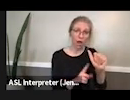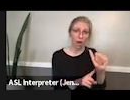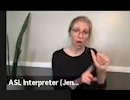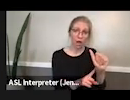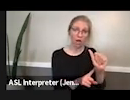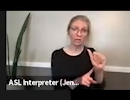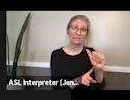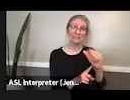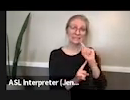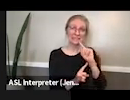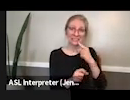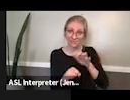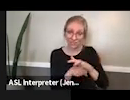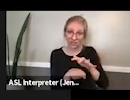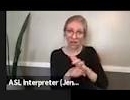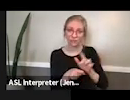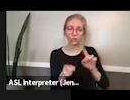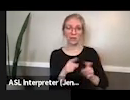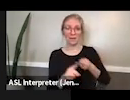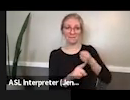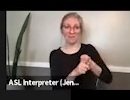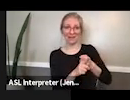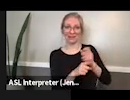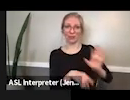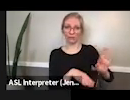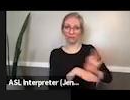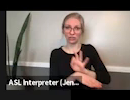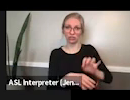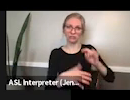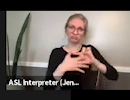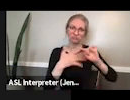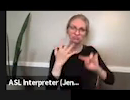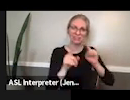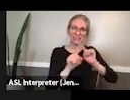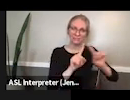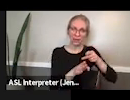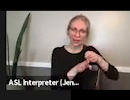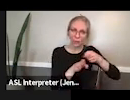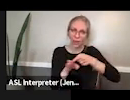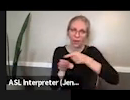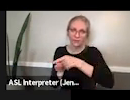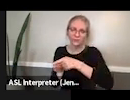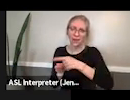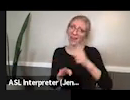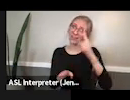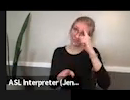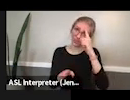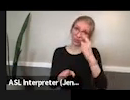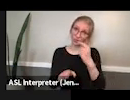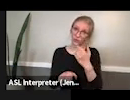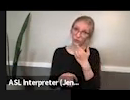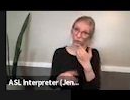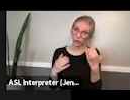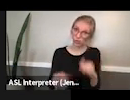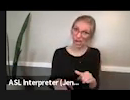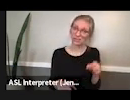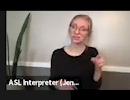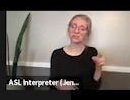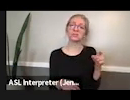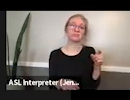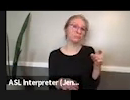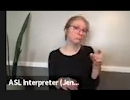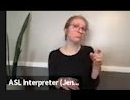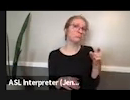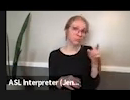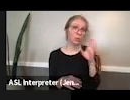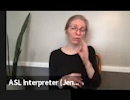it impacts functioning in all those other areas, I think the chances are pretty good that there is some impact